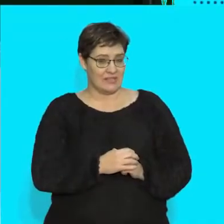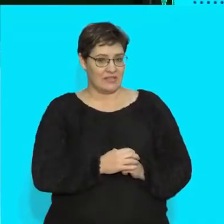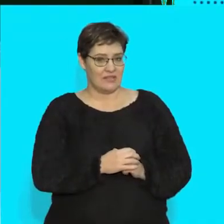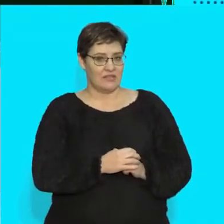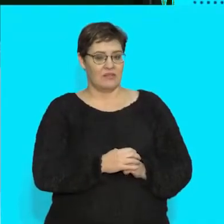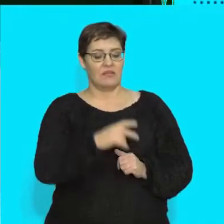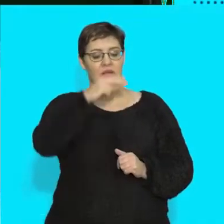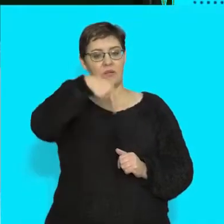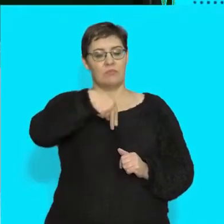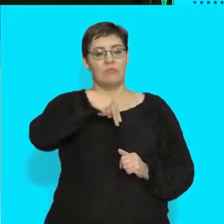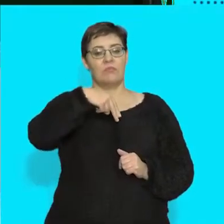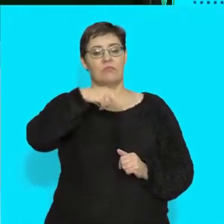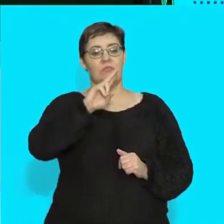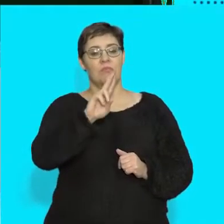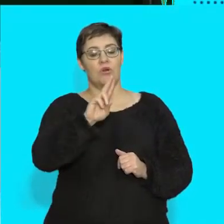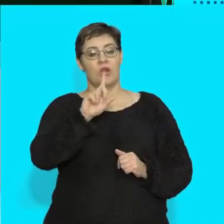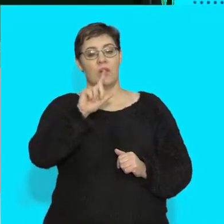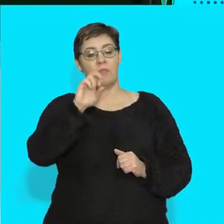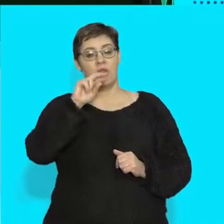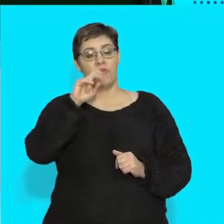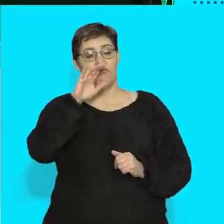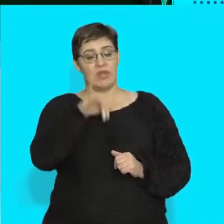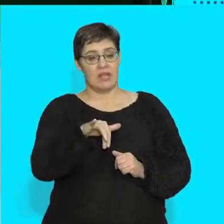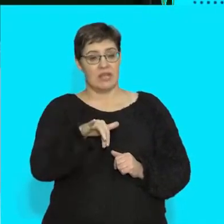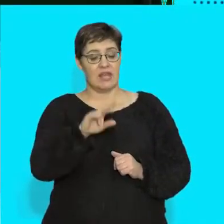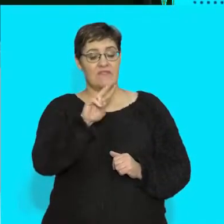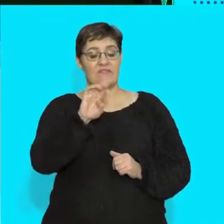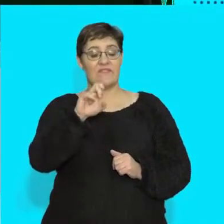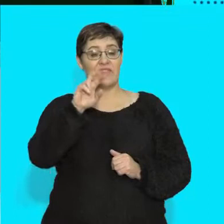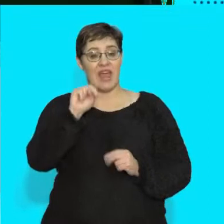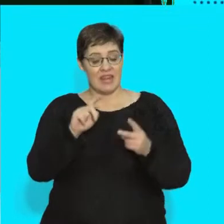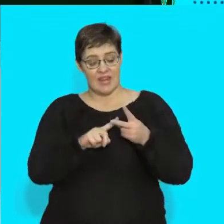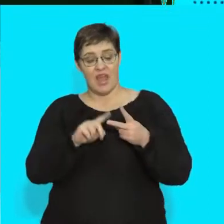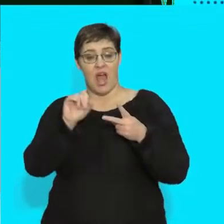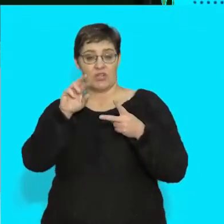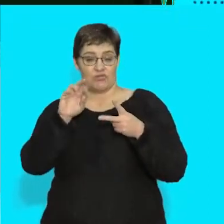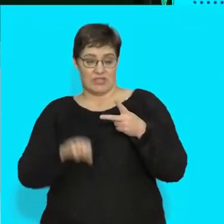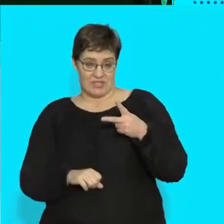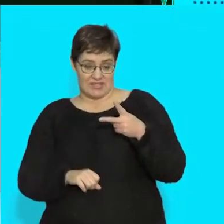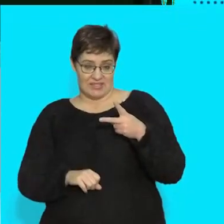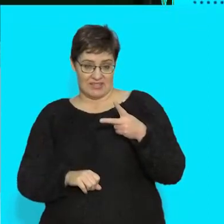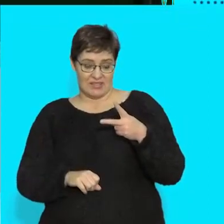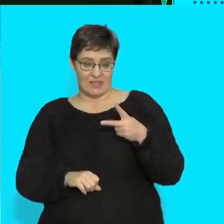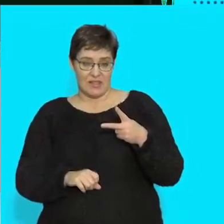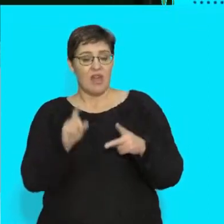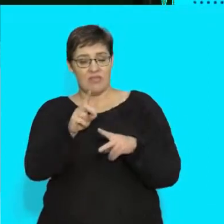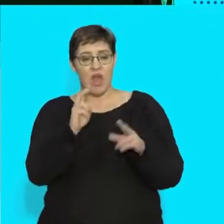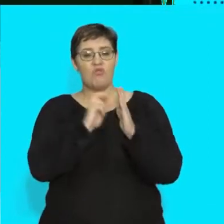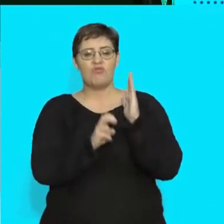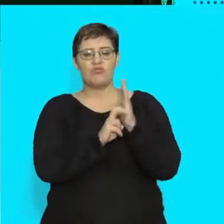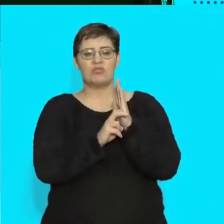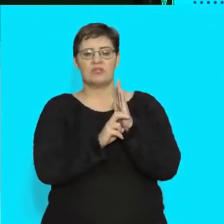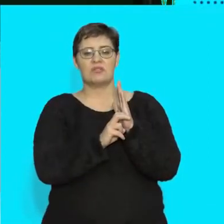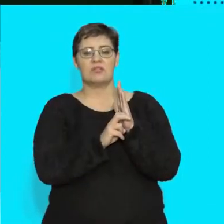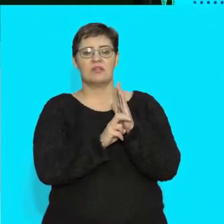the pulmonary vein and the pulmonary artery. Those two take these rules and kind of